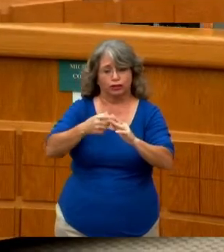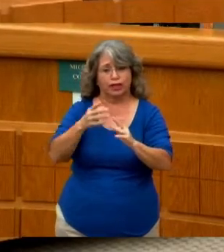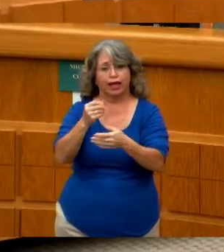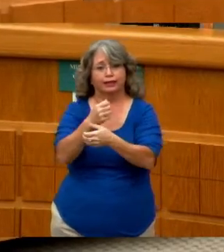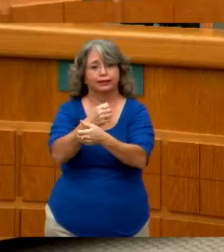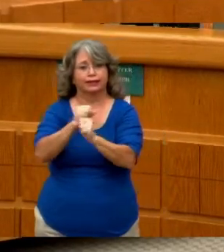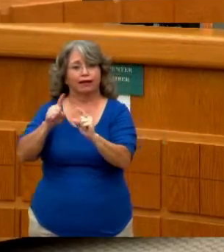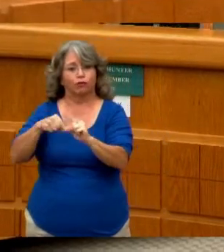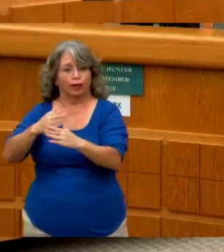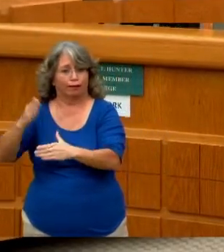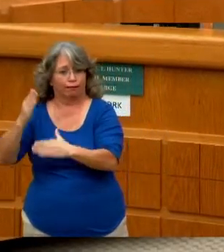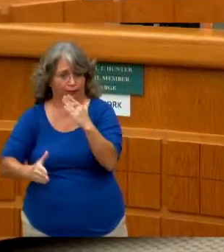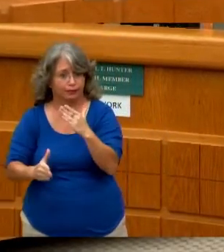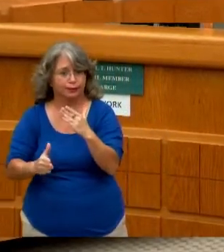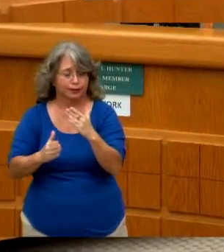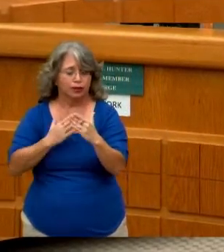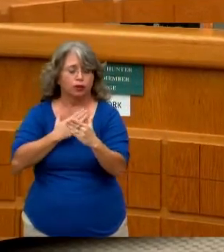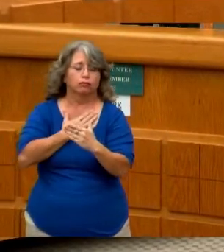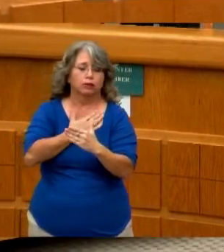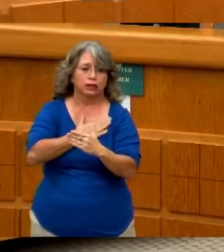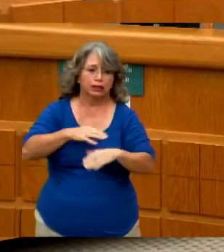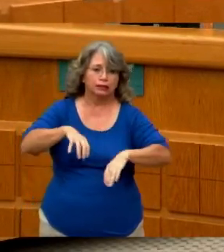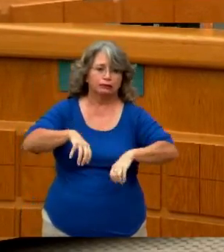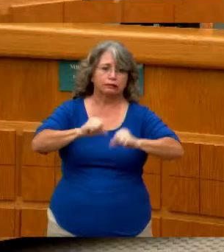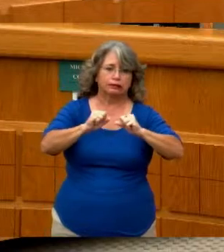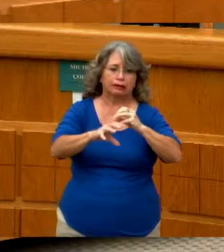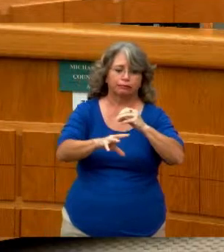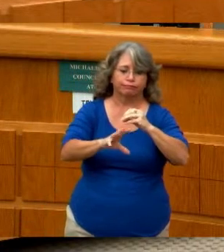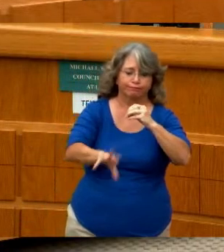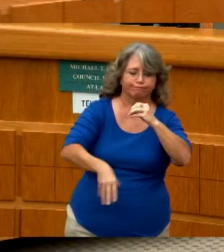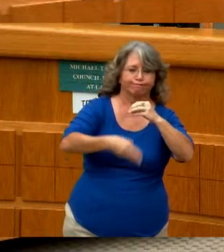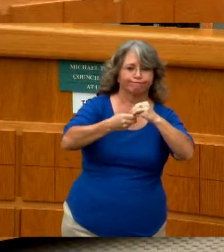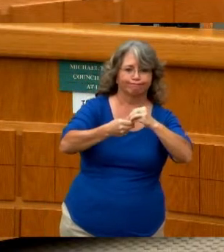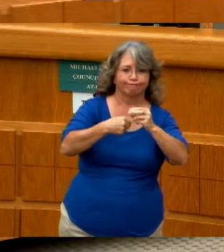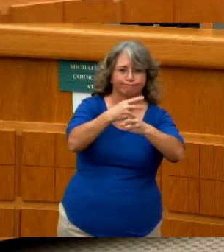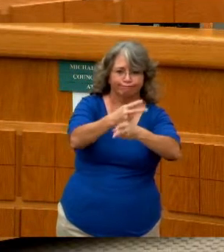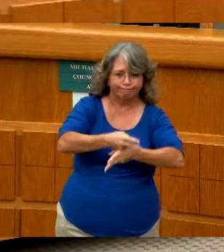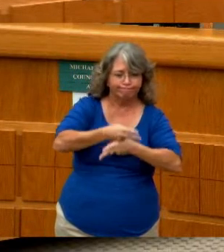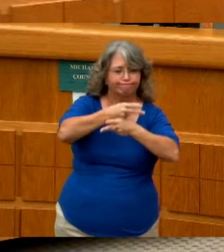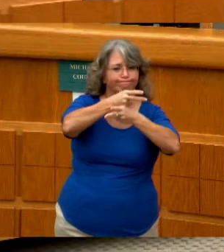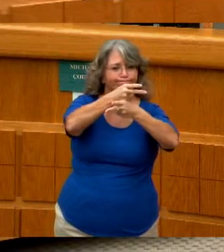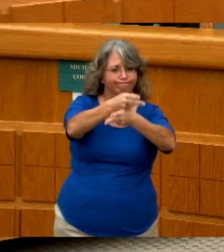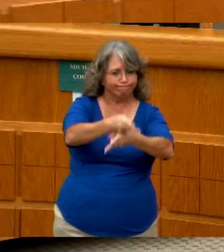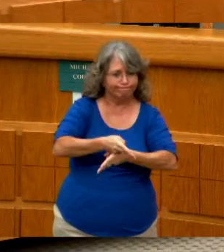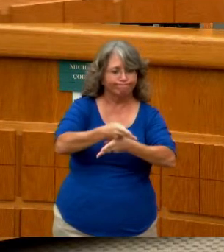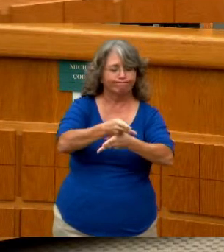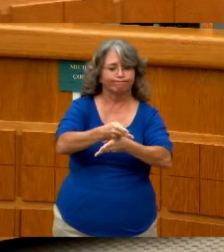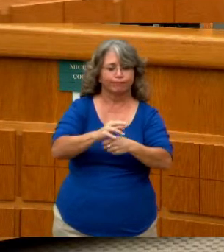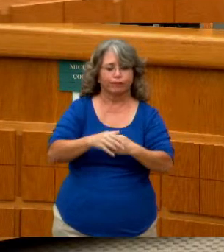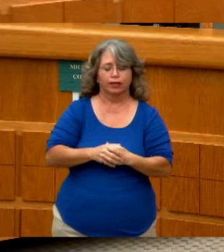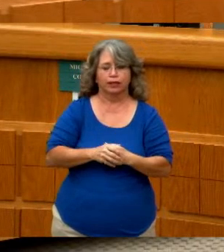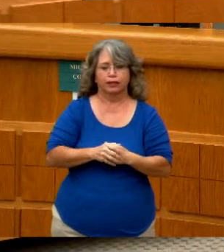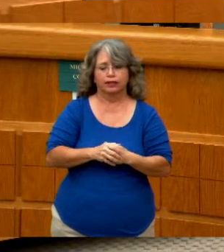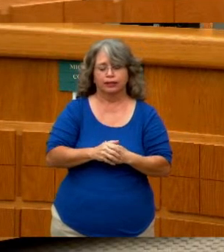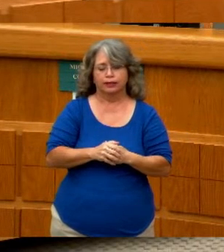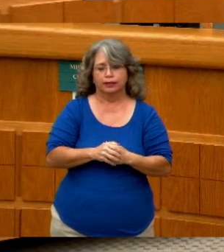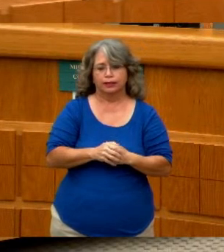safe when you come out. So please take the extra caution and be very careful.